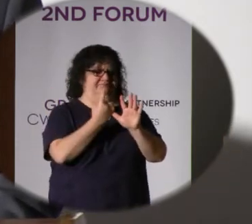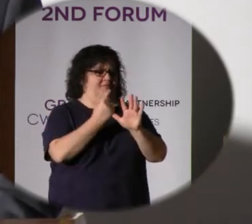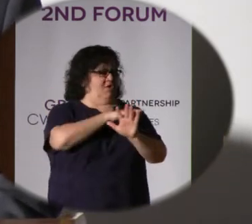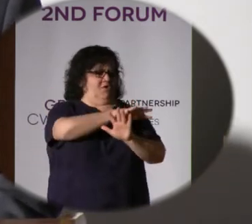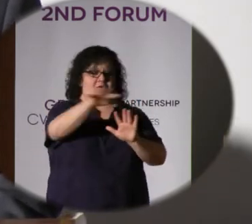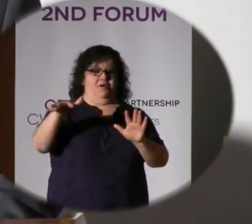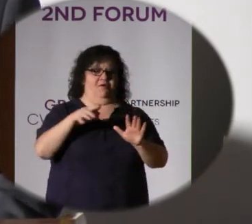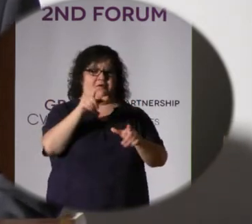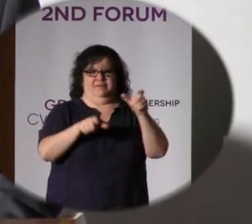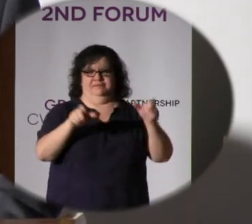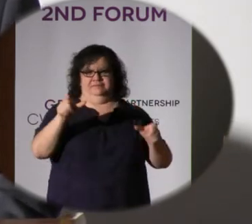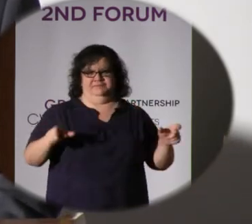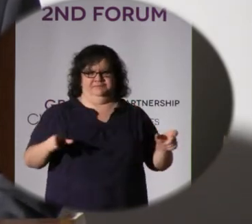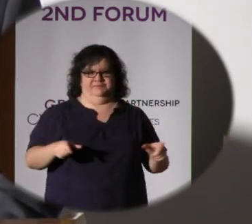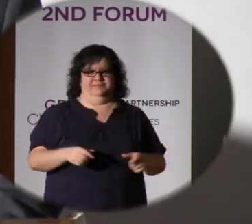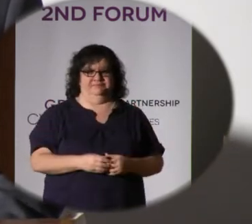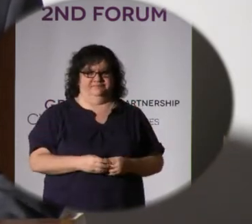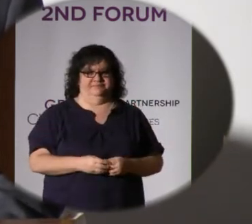your